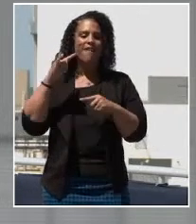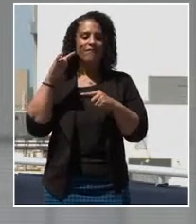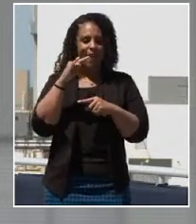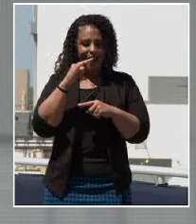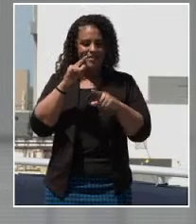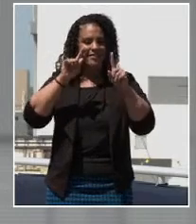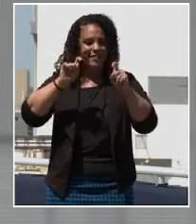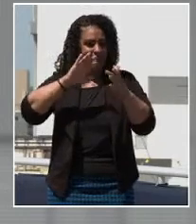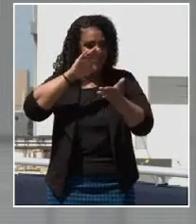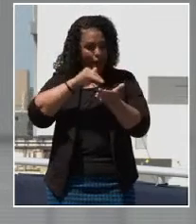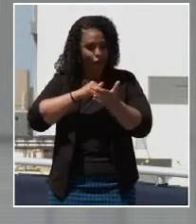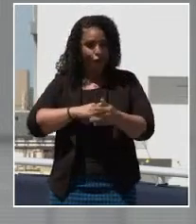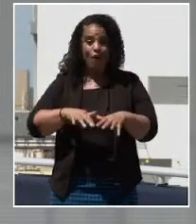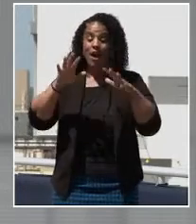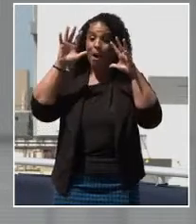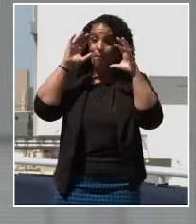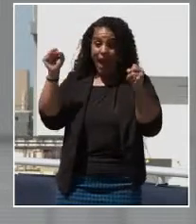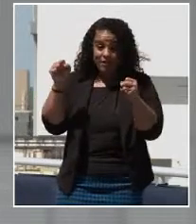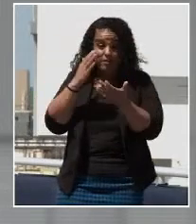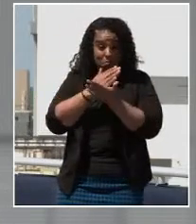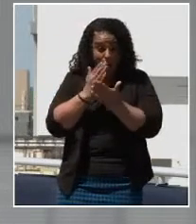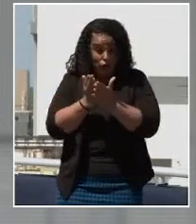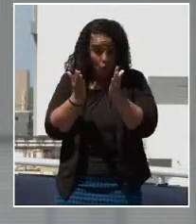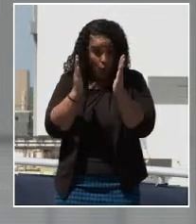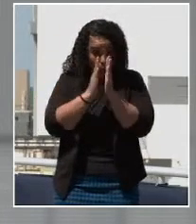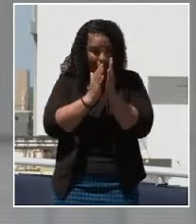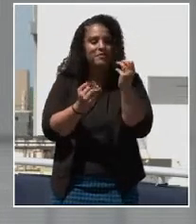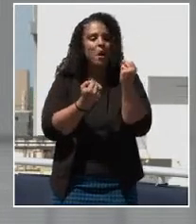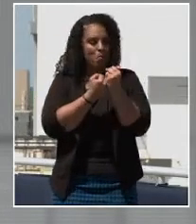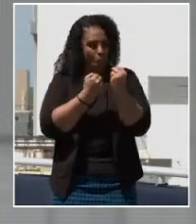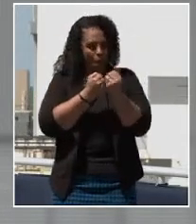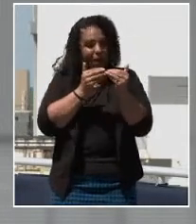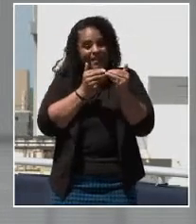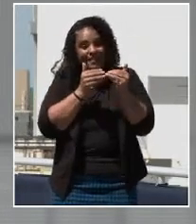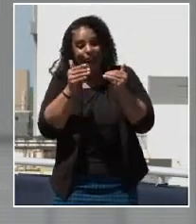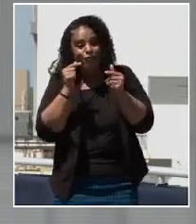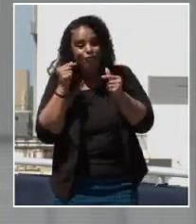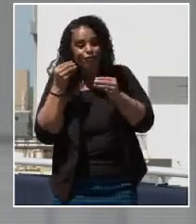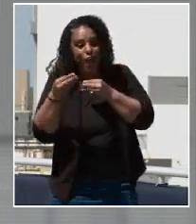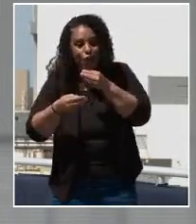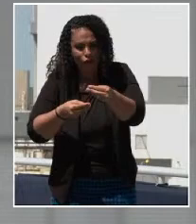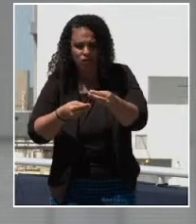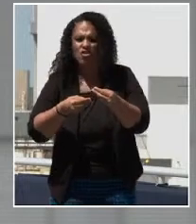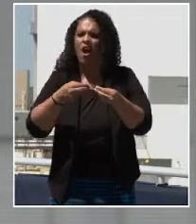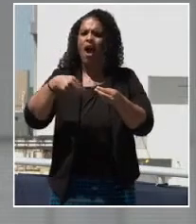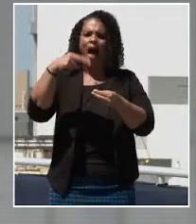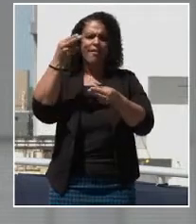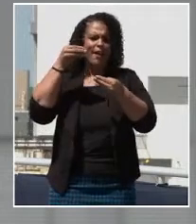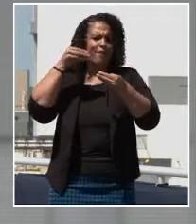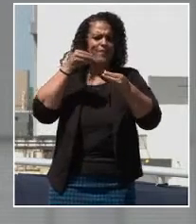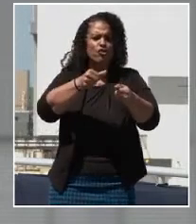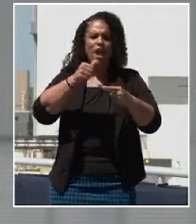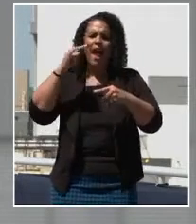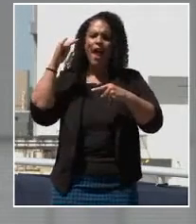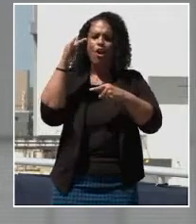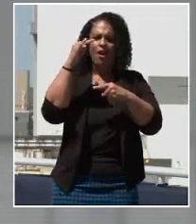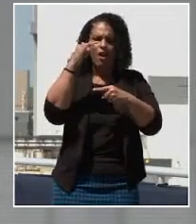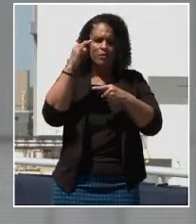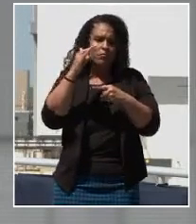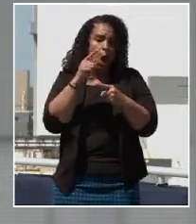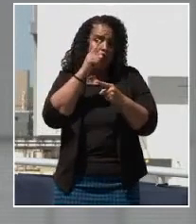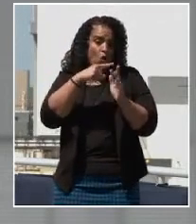center the president's funding request also supports a Next Generation highly efficient airliner protot